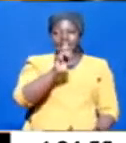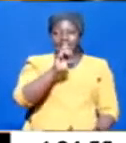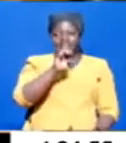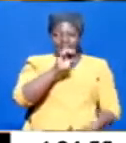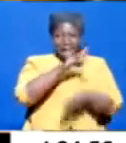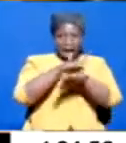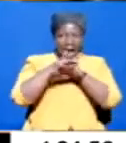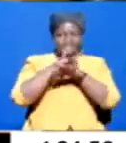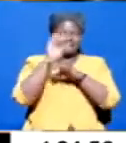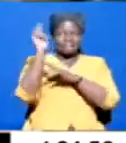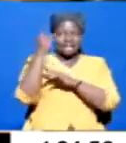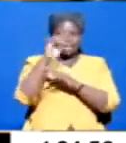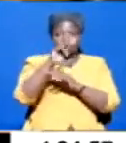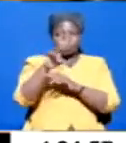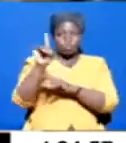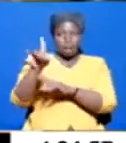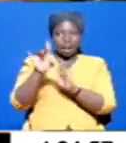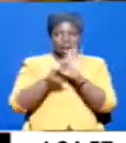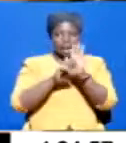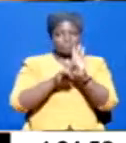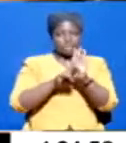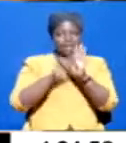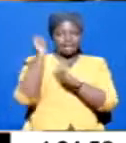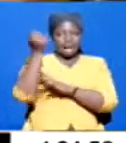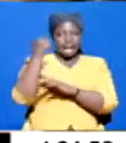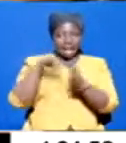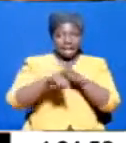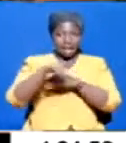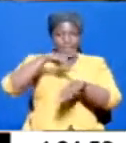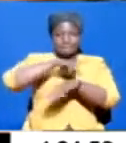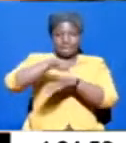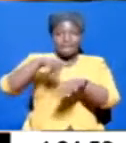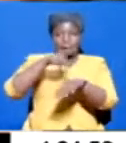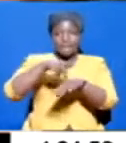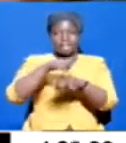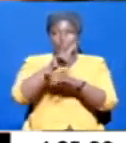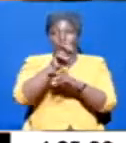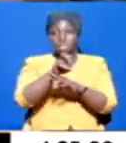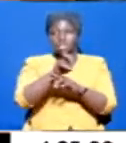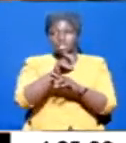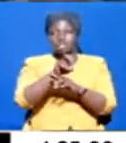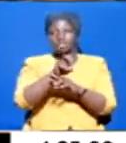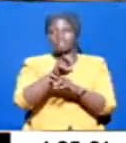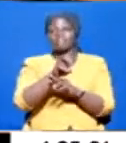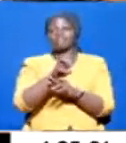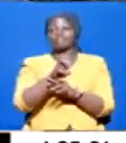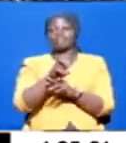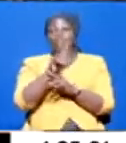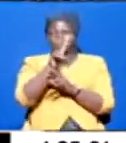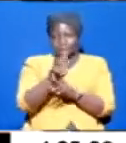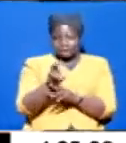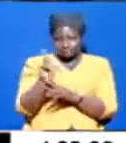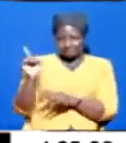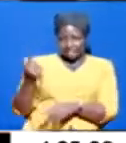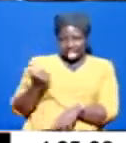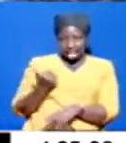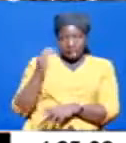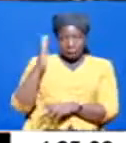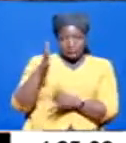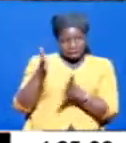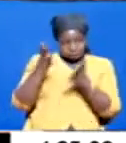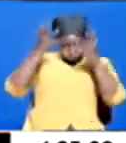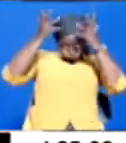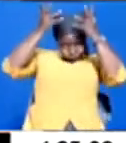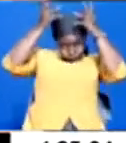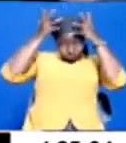Earth International. As you can see, Miss Earth Kenya 2020 will be handing over the crown today. You can see